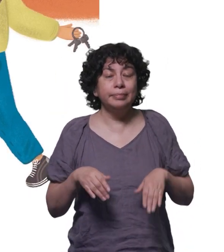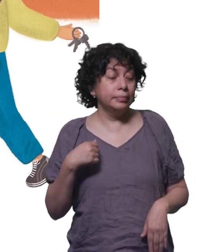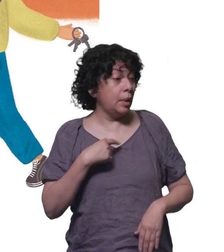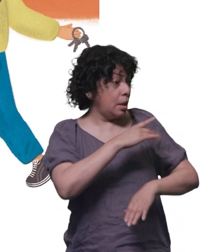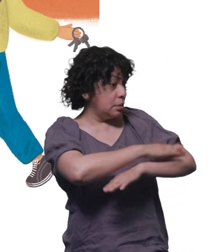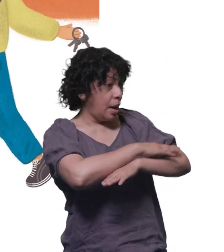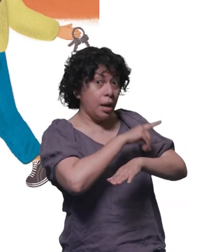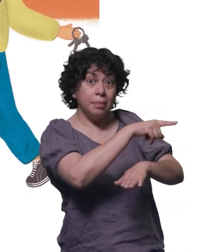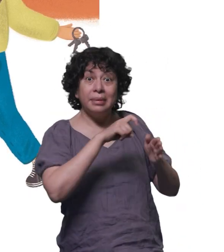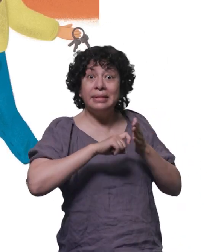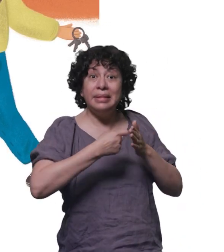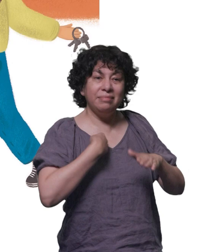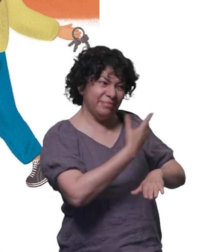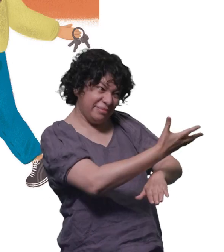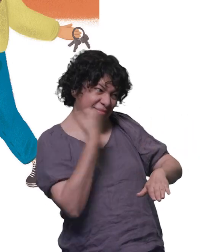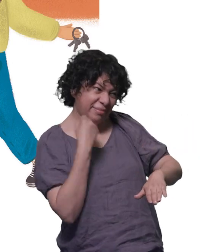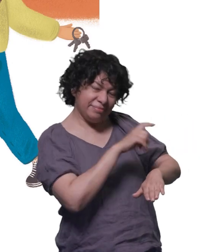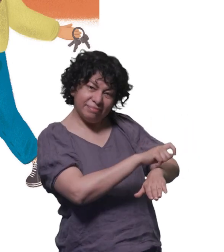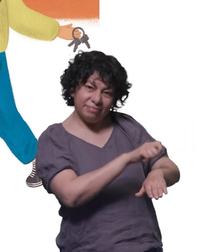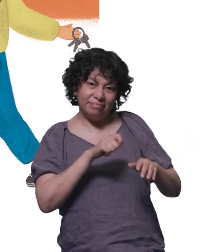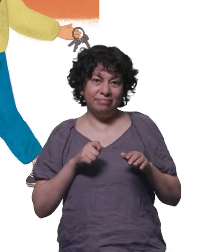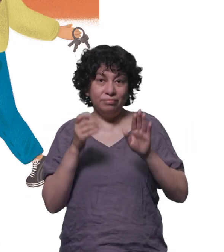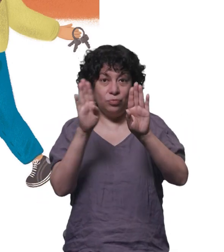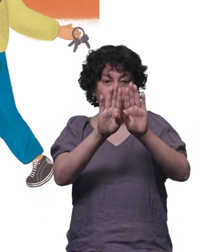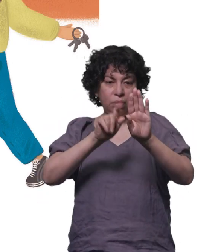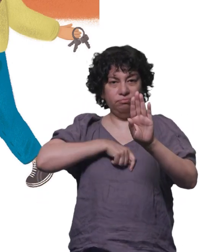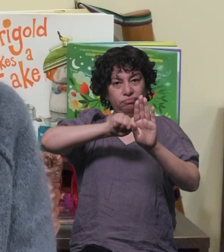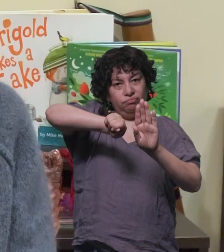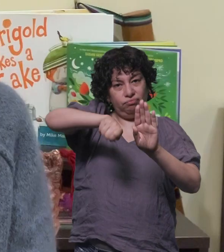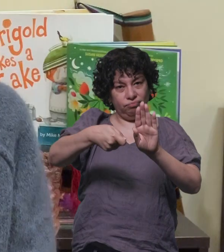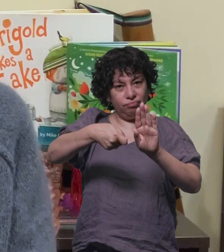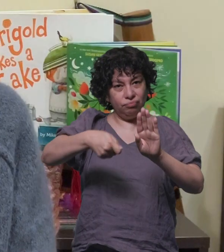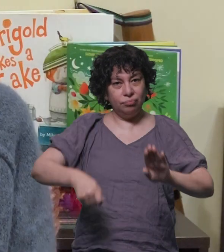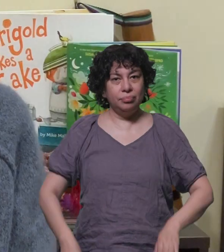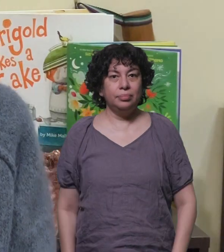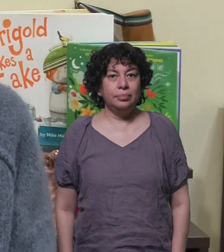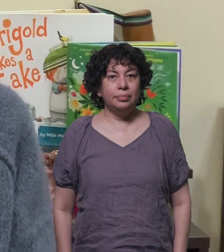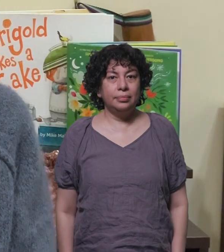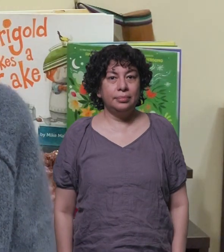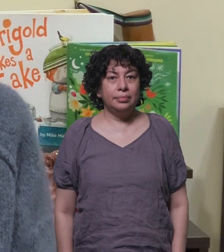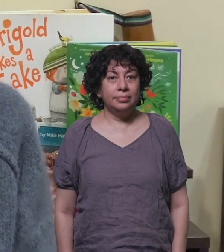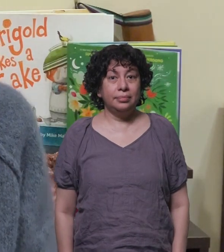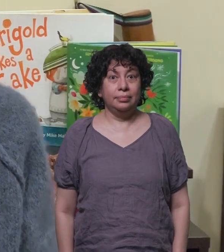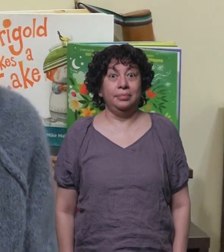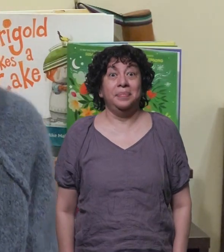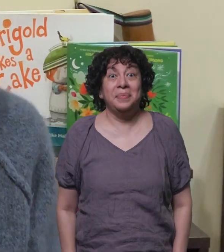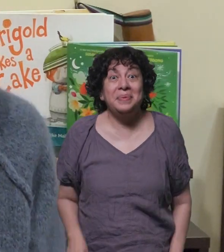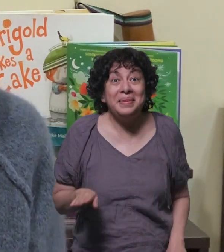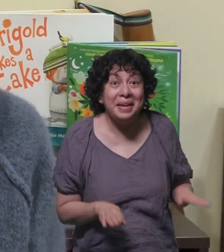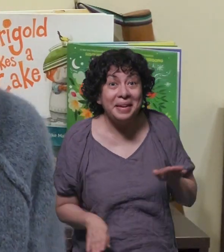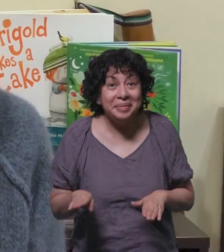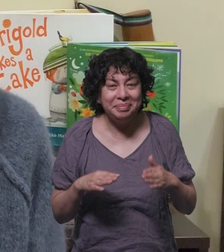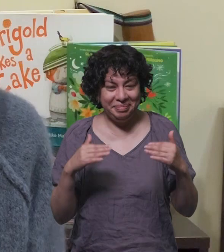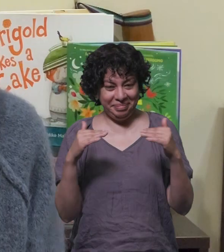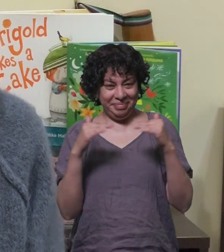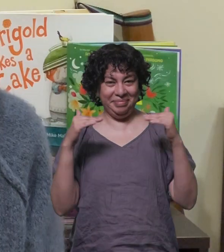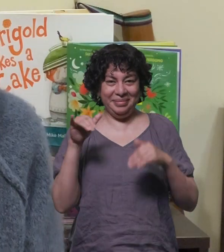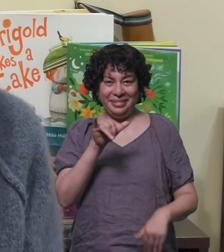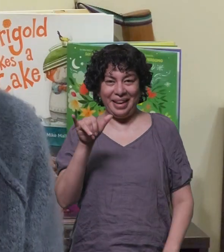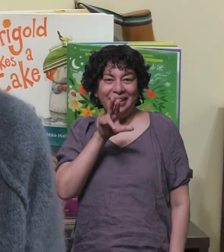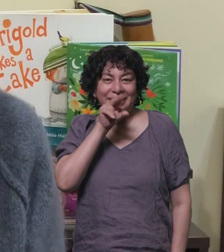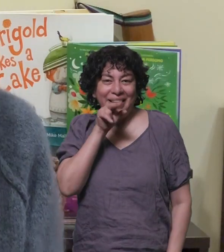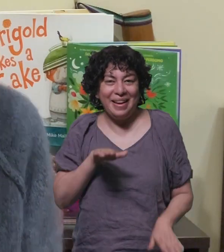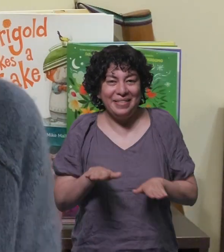I grab the keys from the entry table to lock up. Waddles. That means she's moving like